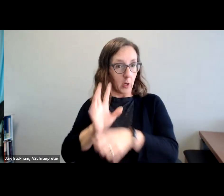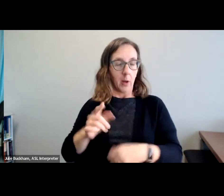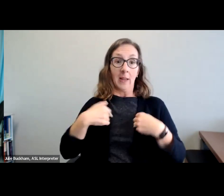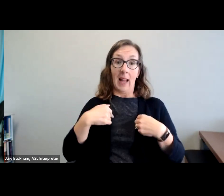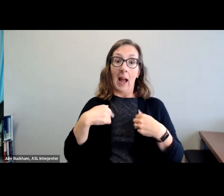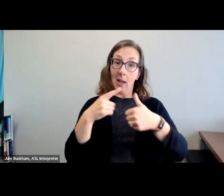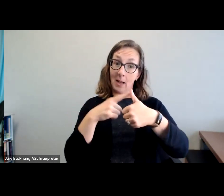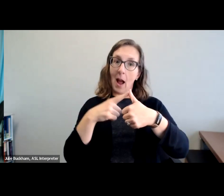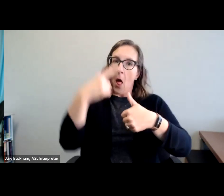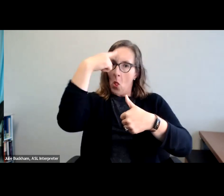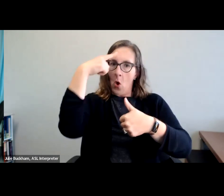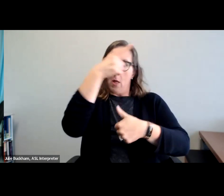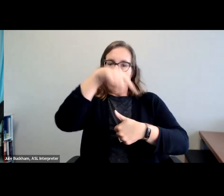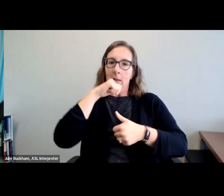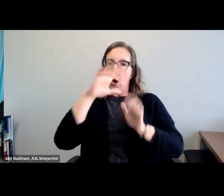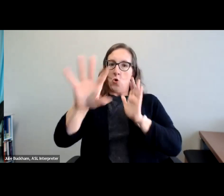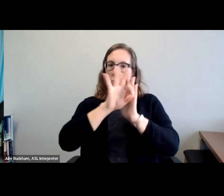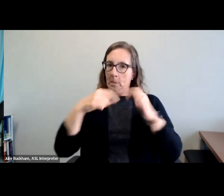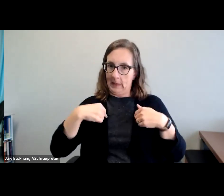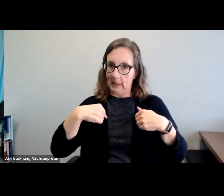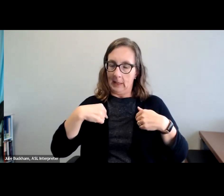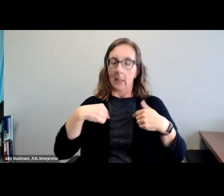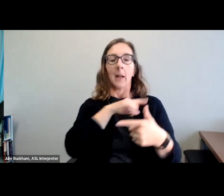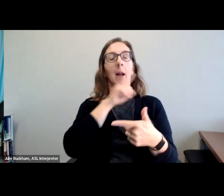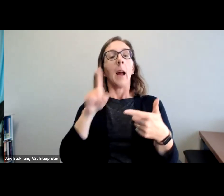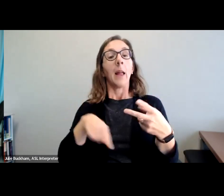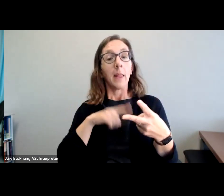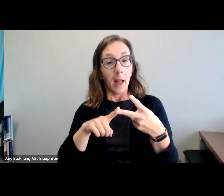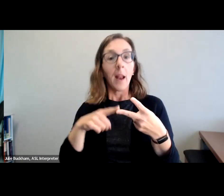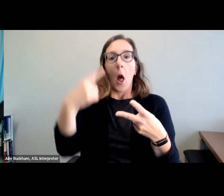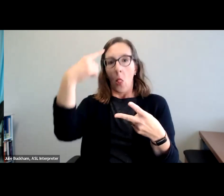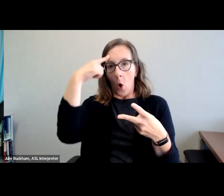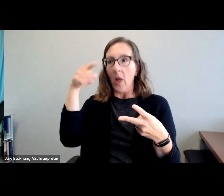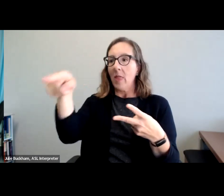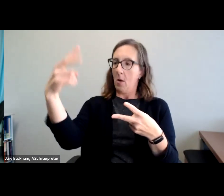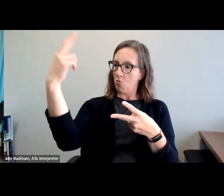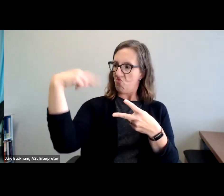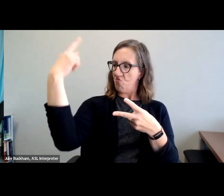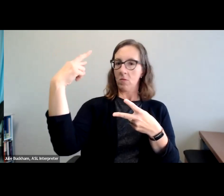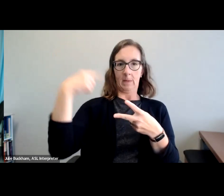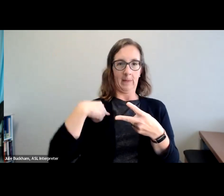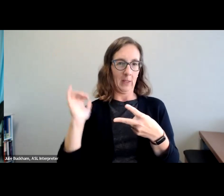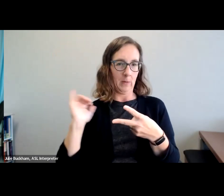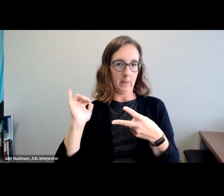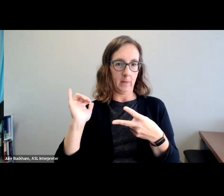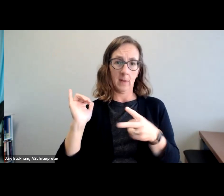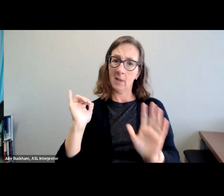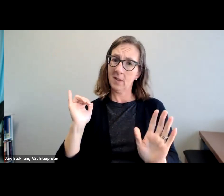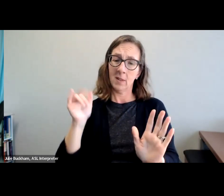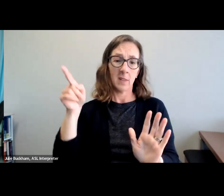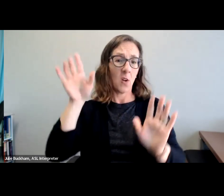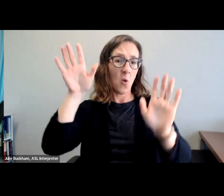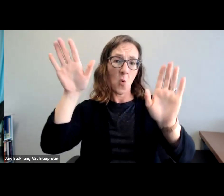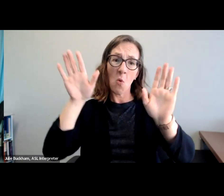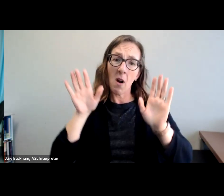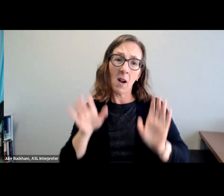been looked at so negatively in the whole process that I thought they would do the same. She was wonderful, actually,